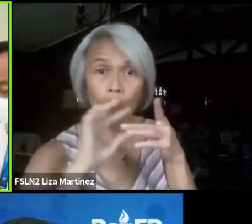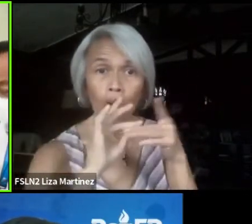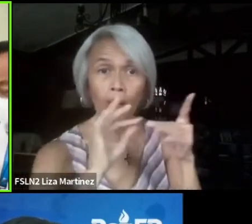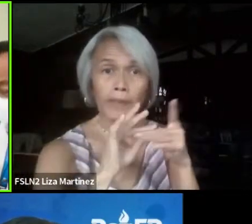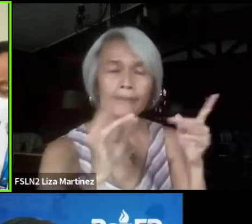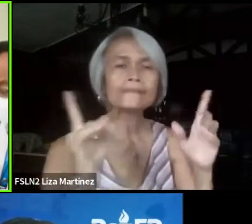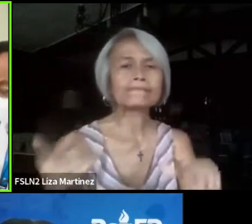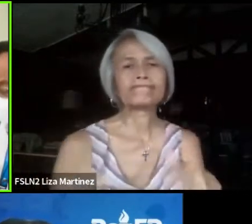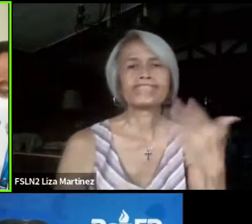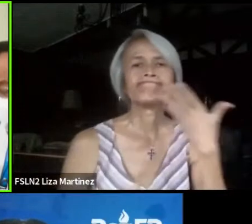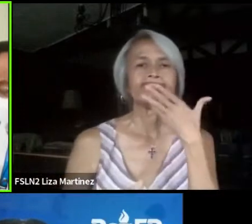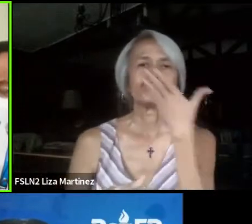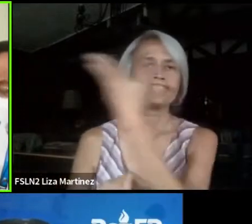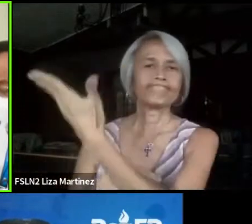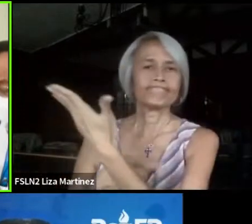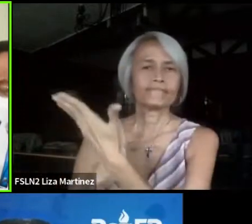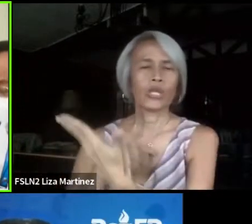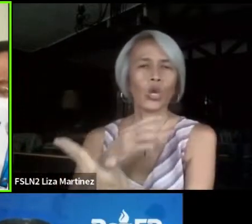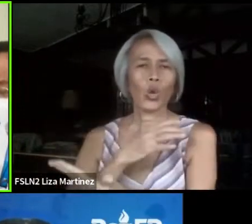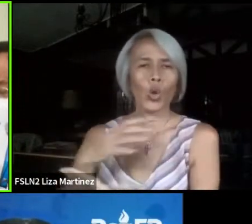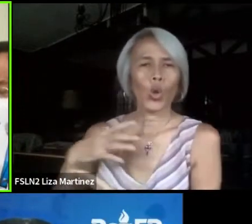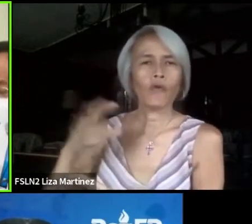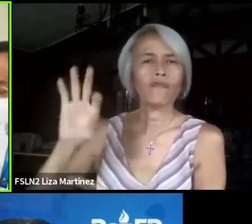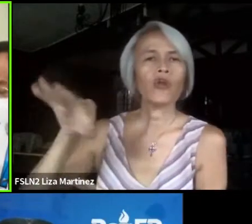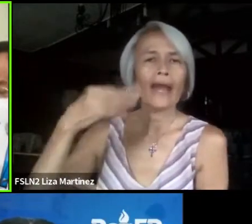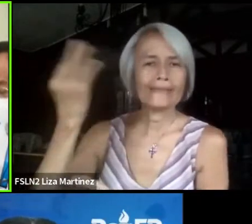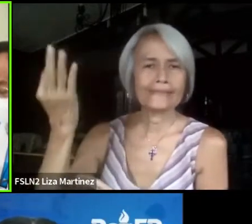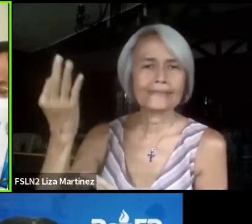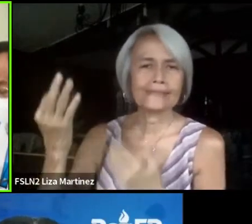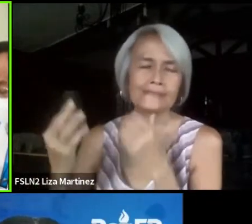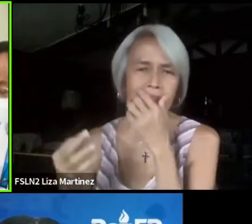Mr. Chair. So, napaka-enlightening ano, tsaka